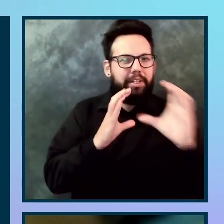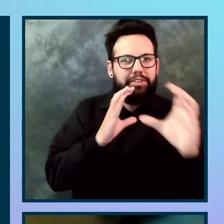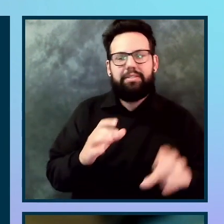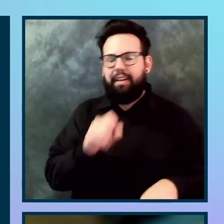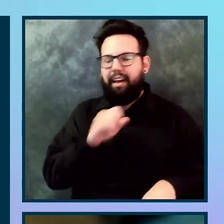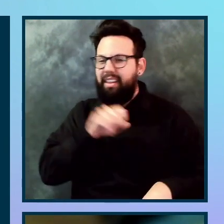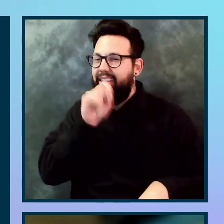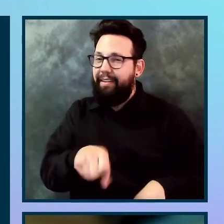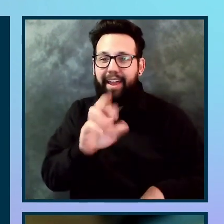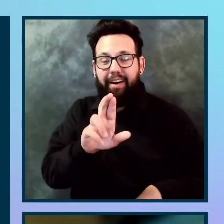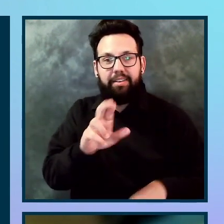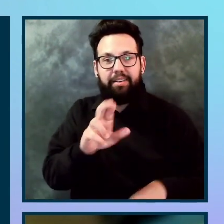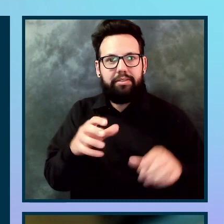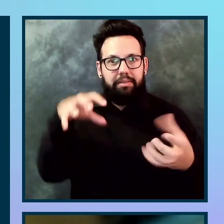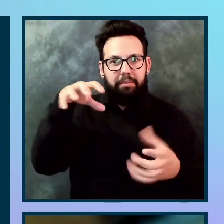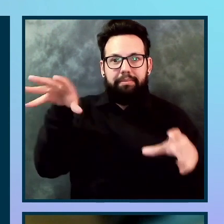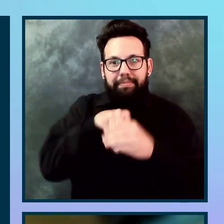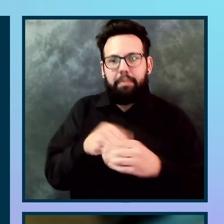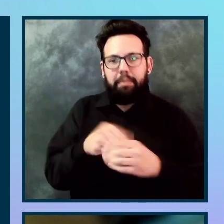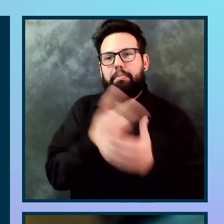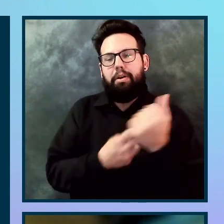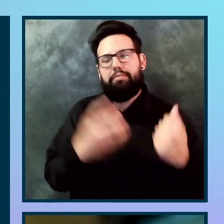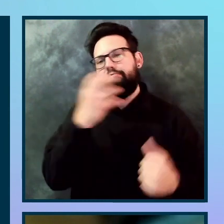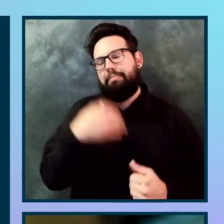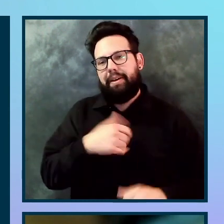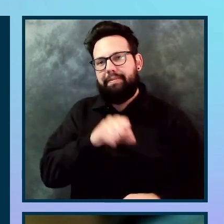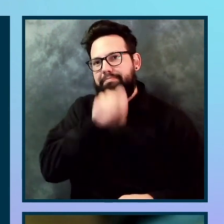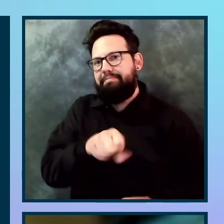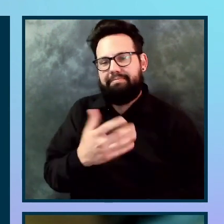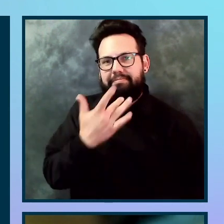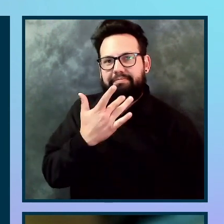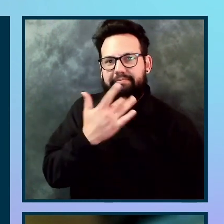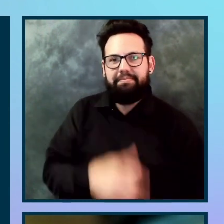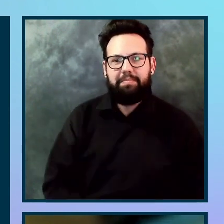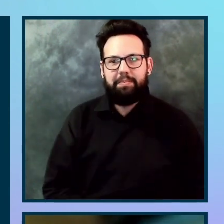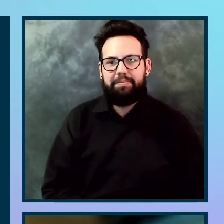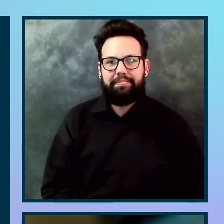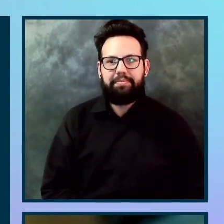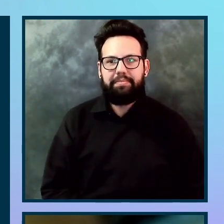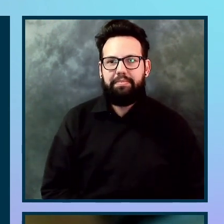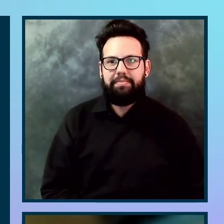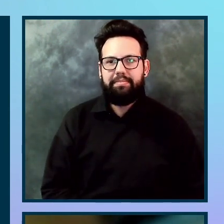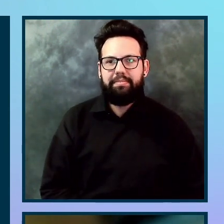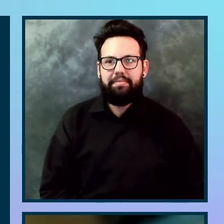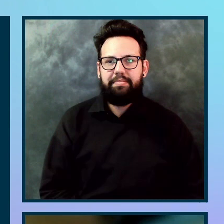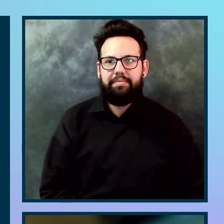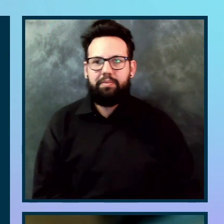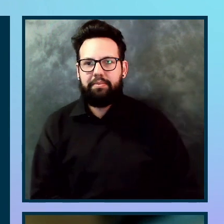So combining those two together has been one of my favorite things to do. Now, that's me in a